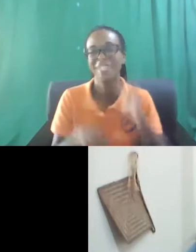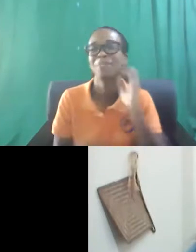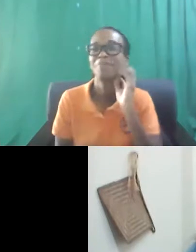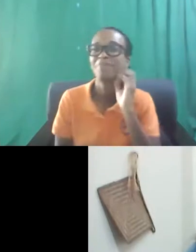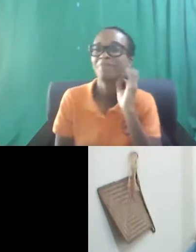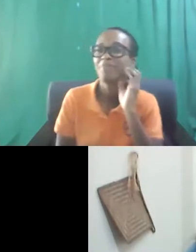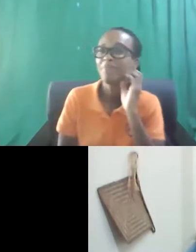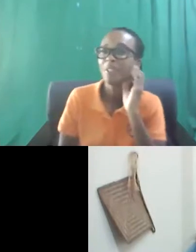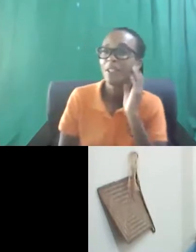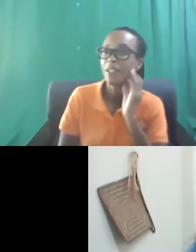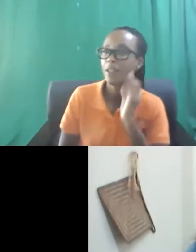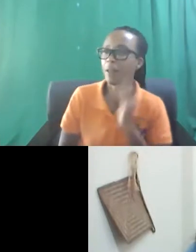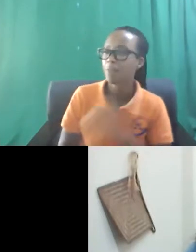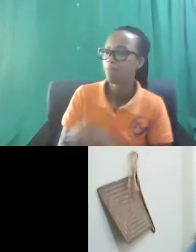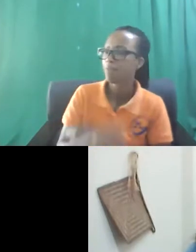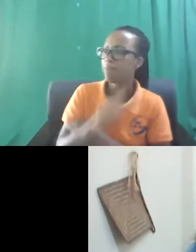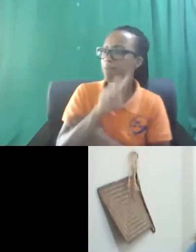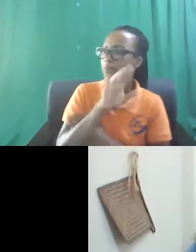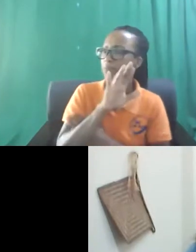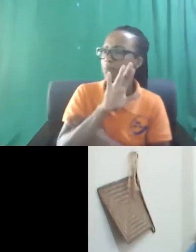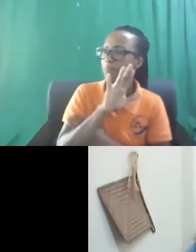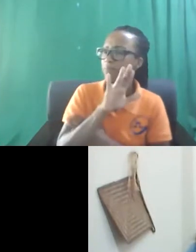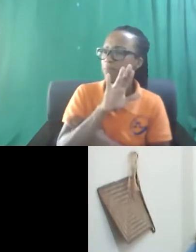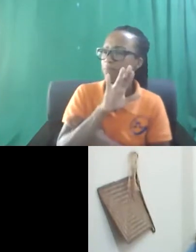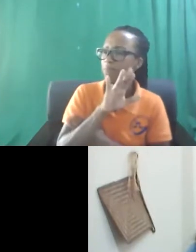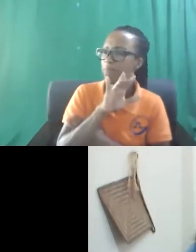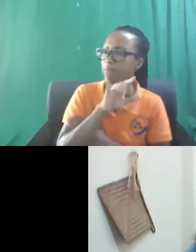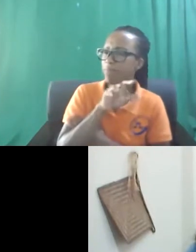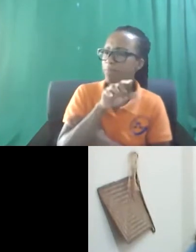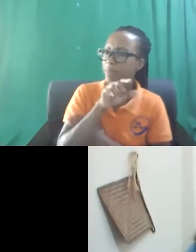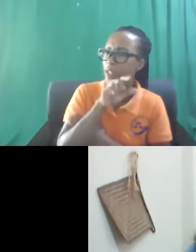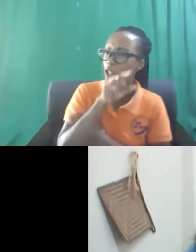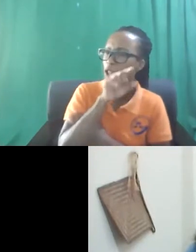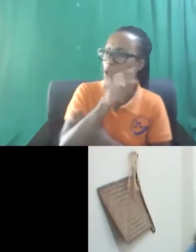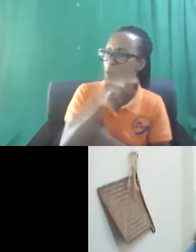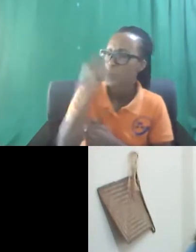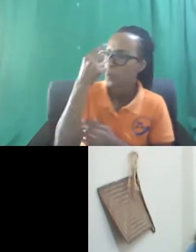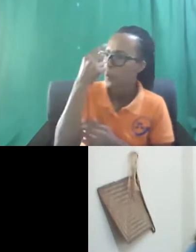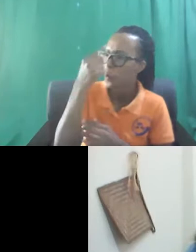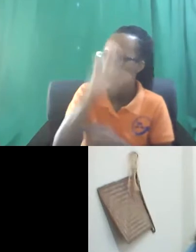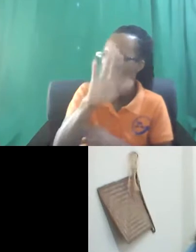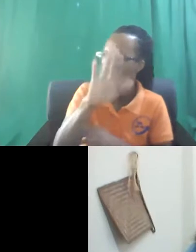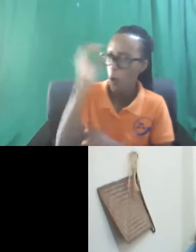What is your general view of this field of linguistics and its